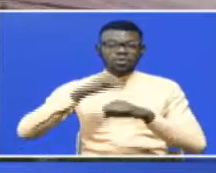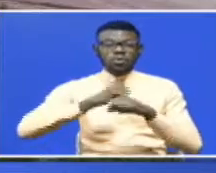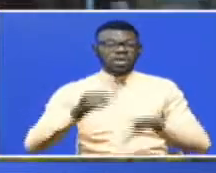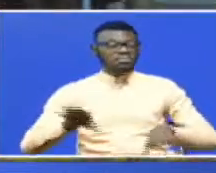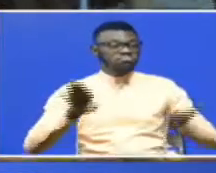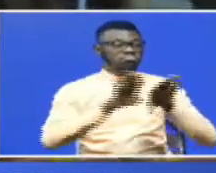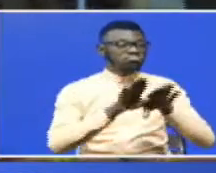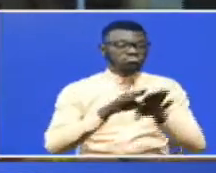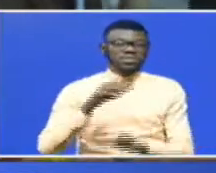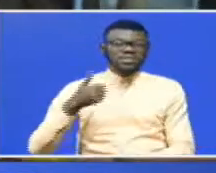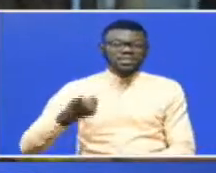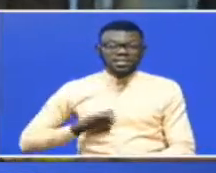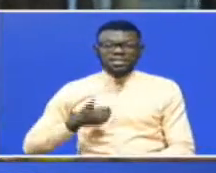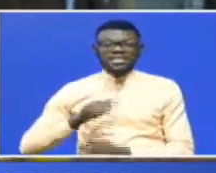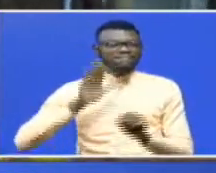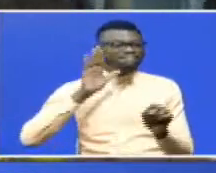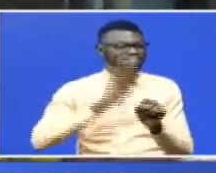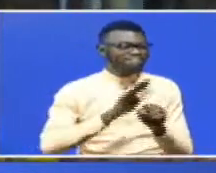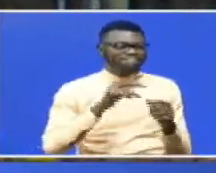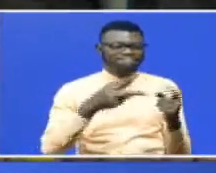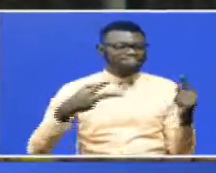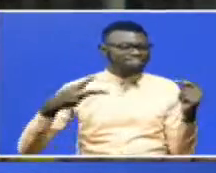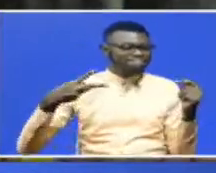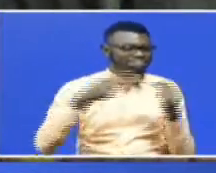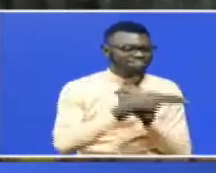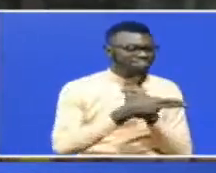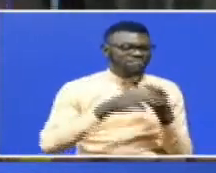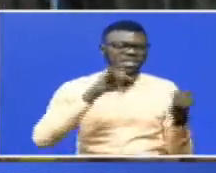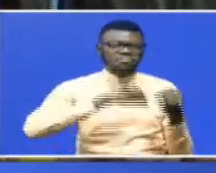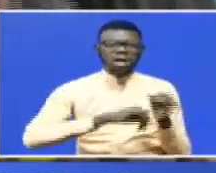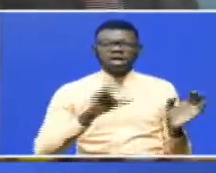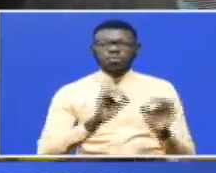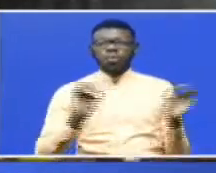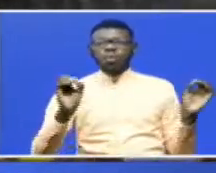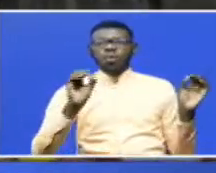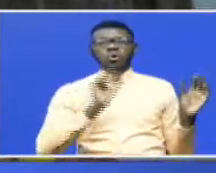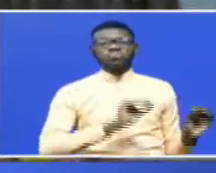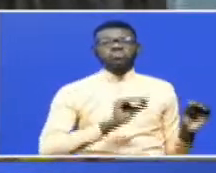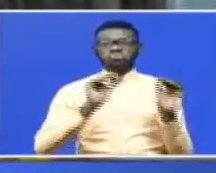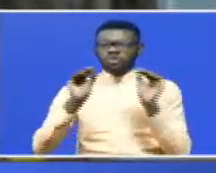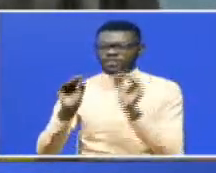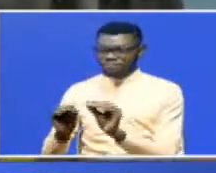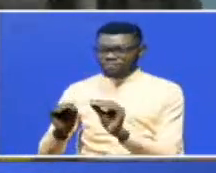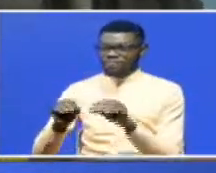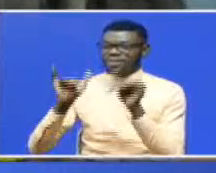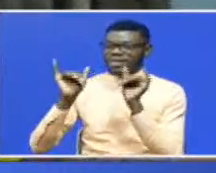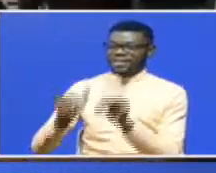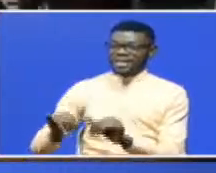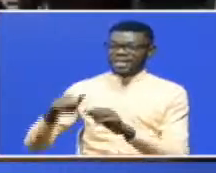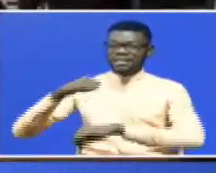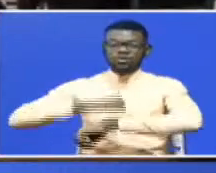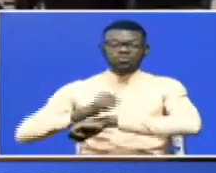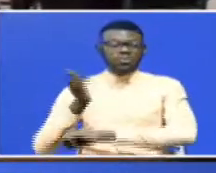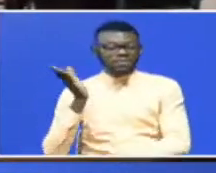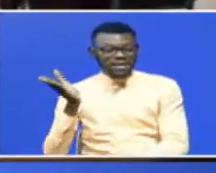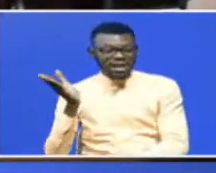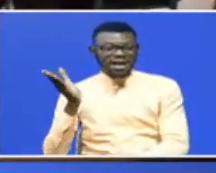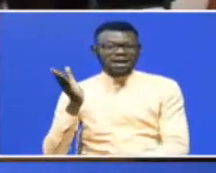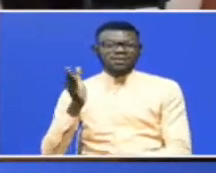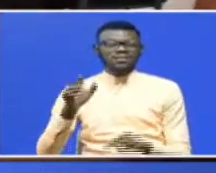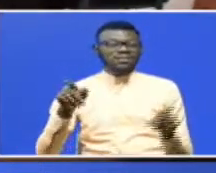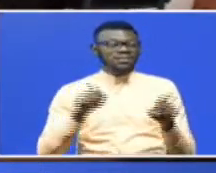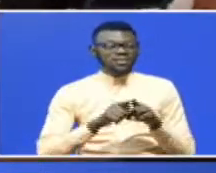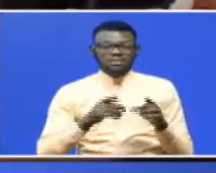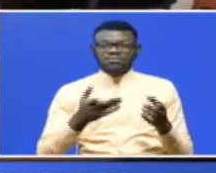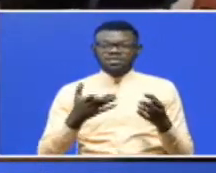many girls who would have been circumcised and eventually married off found refuge at this school and other centers. And today